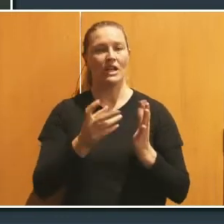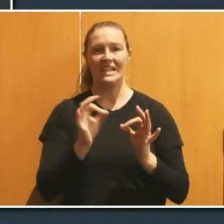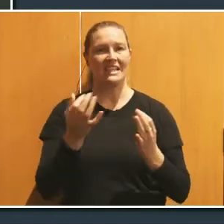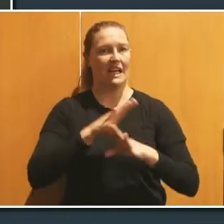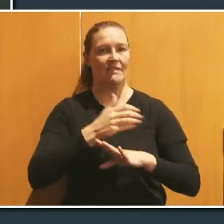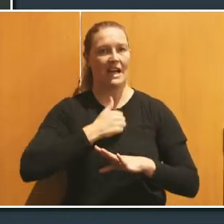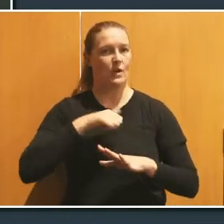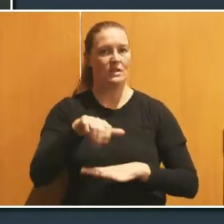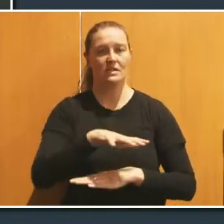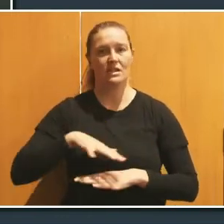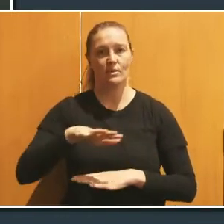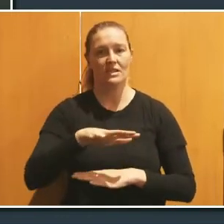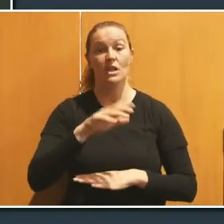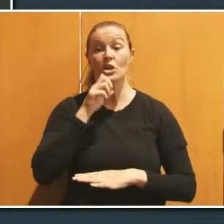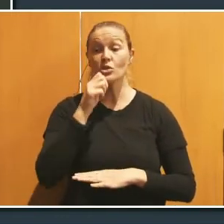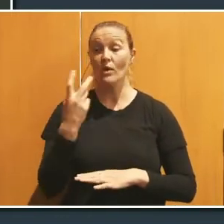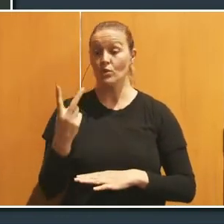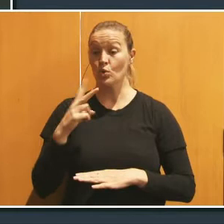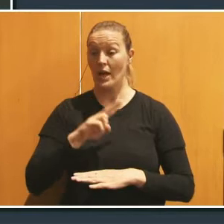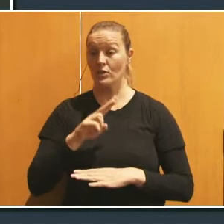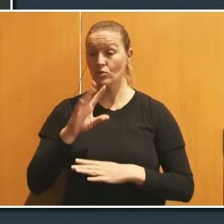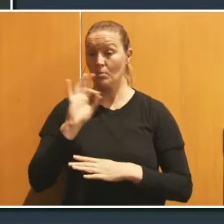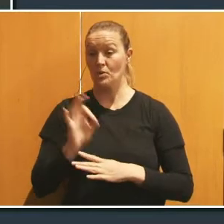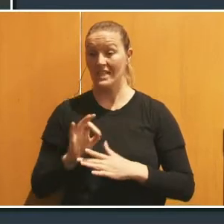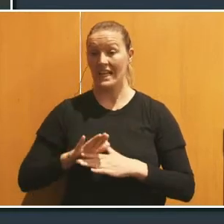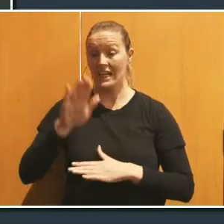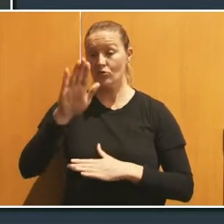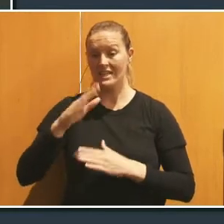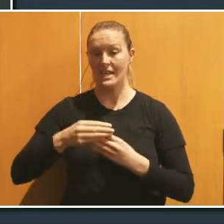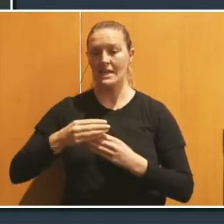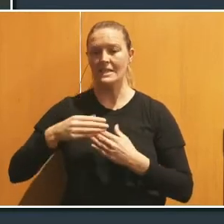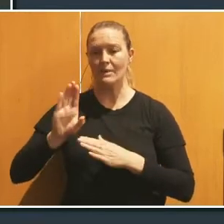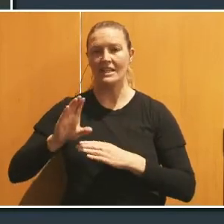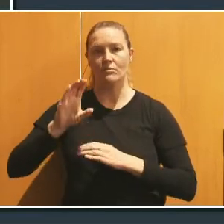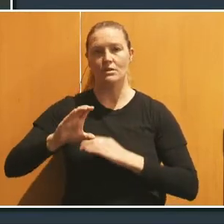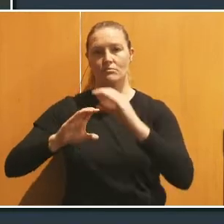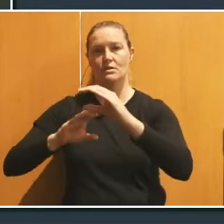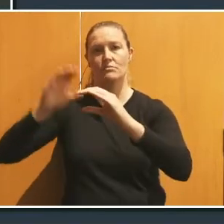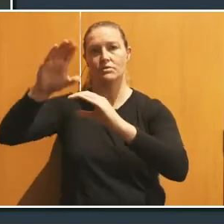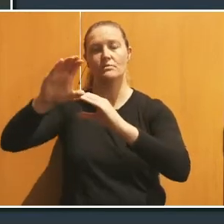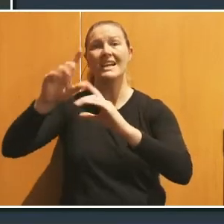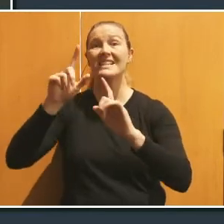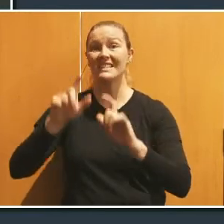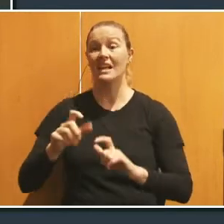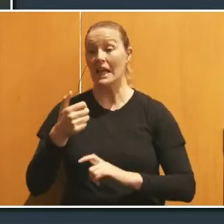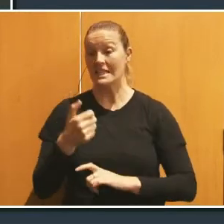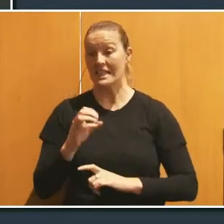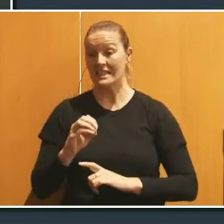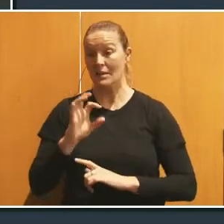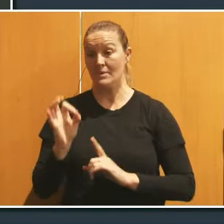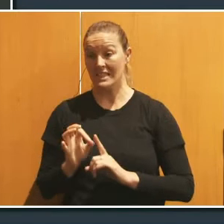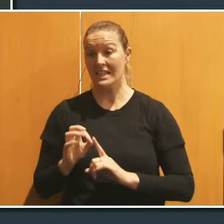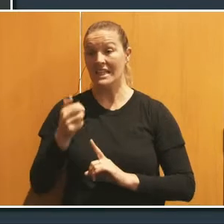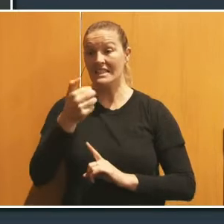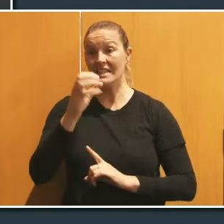okay, let's split that 200% increase over 3 years, we're still looking at a 60%